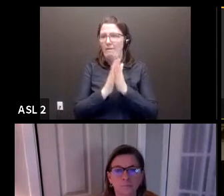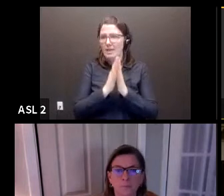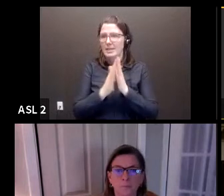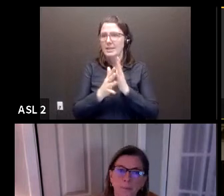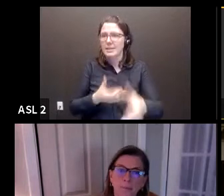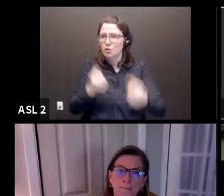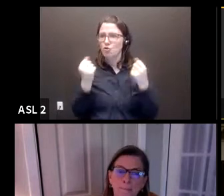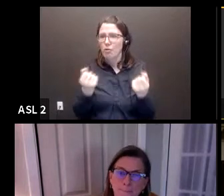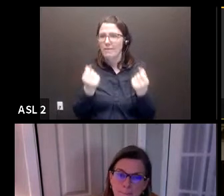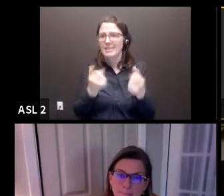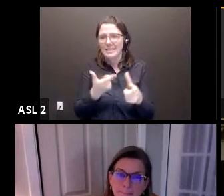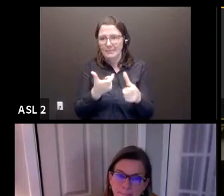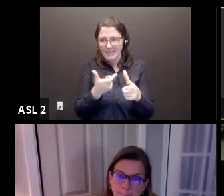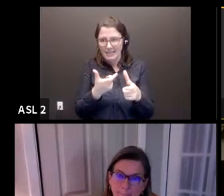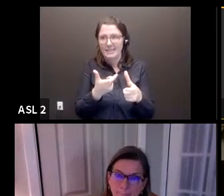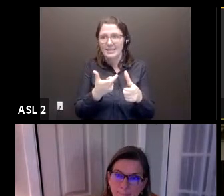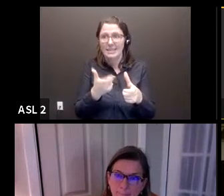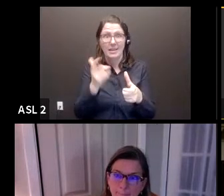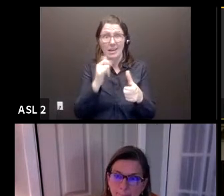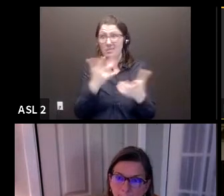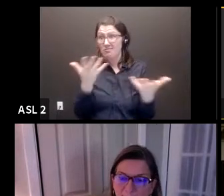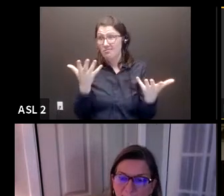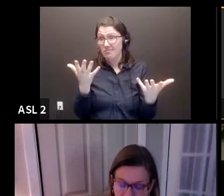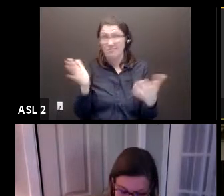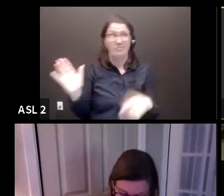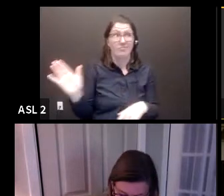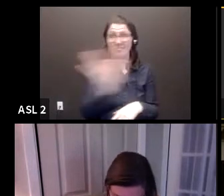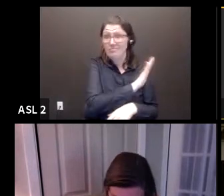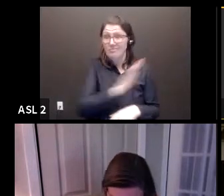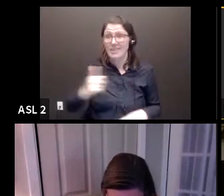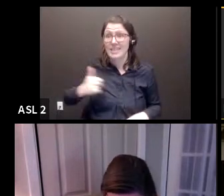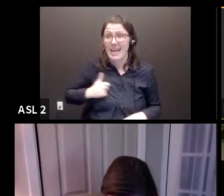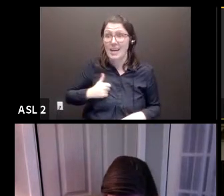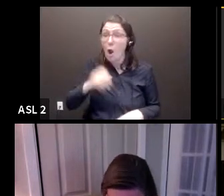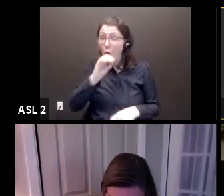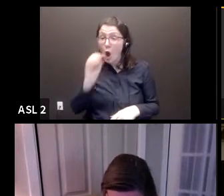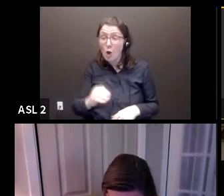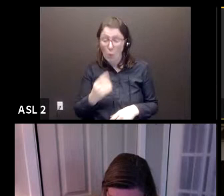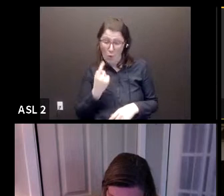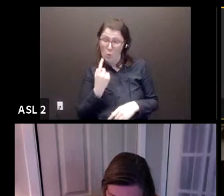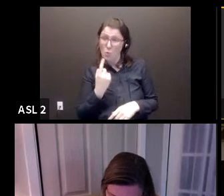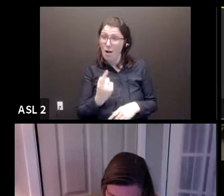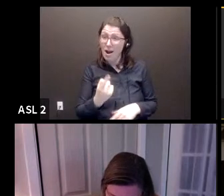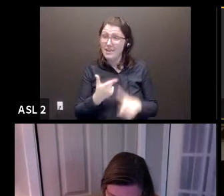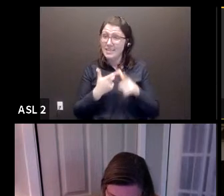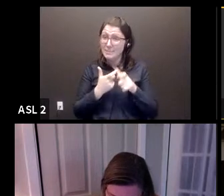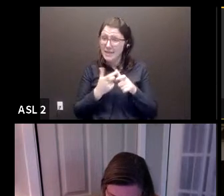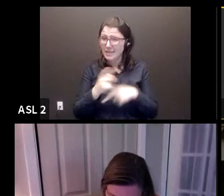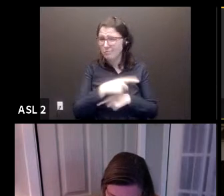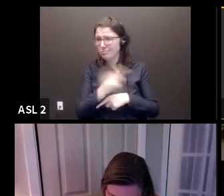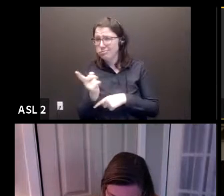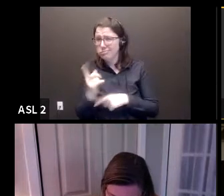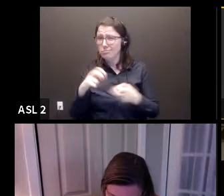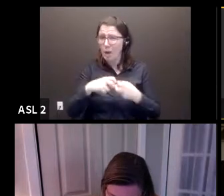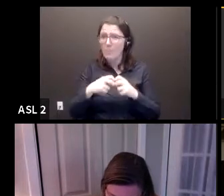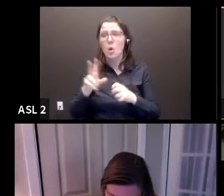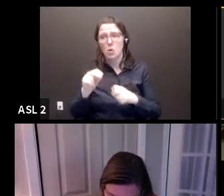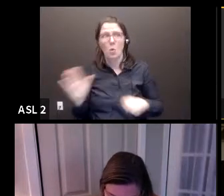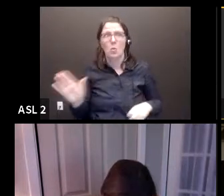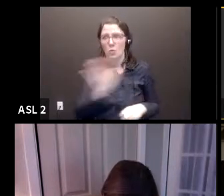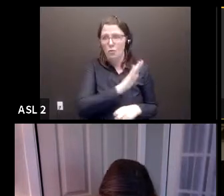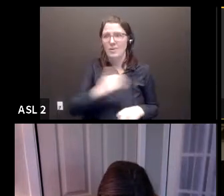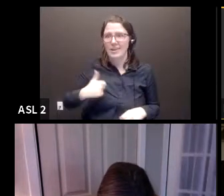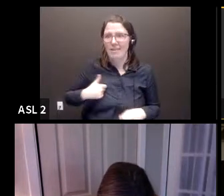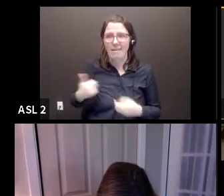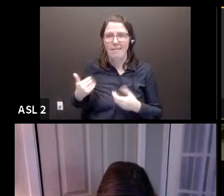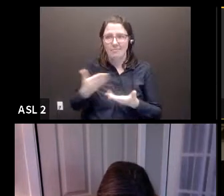is consistent literally across every jurisdiction in canada ottawa is not unique in that whatsoever in fact